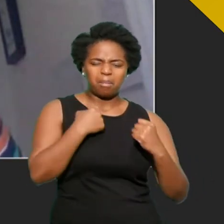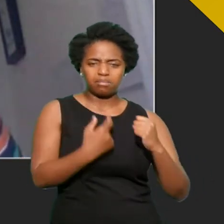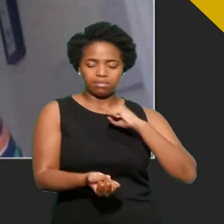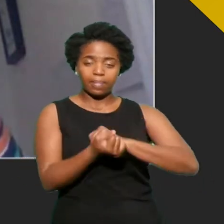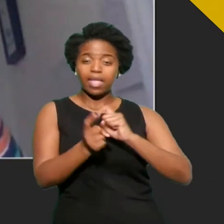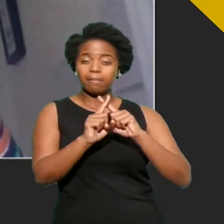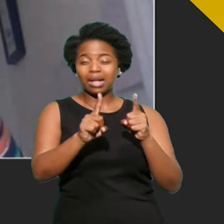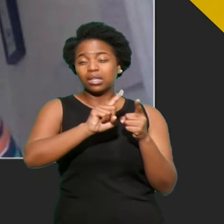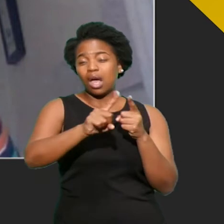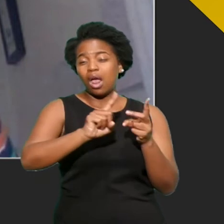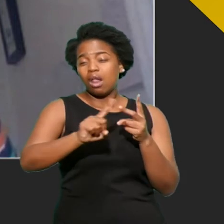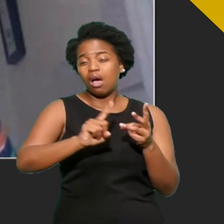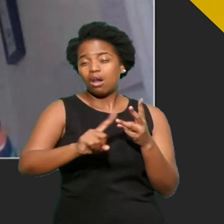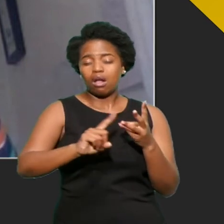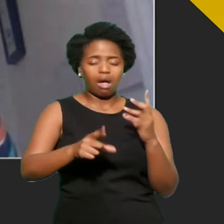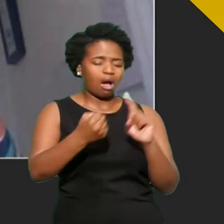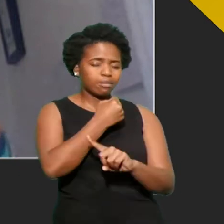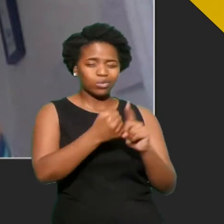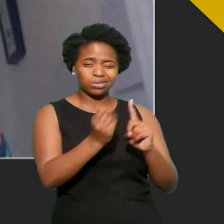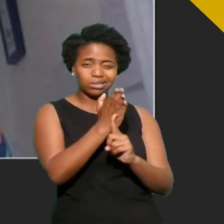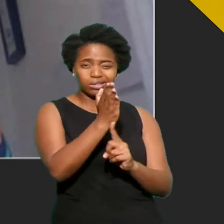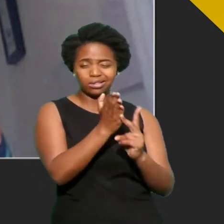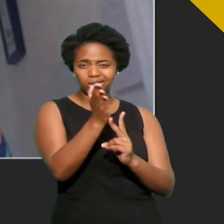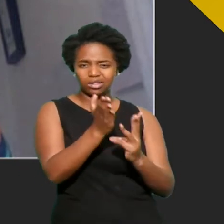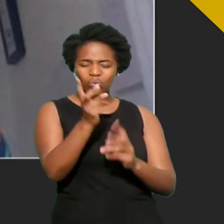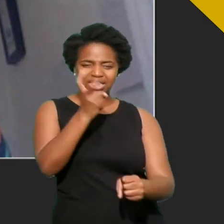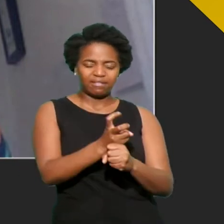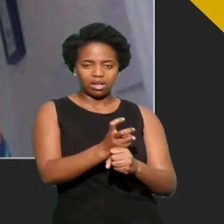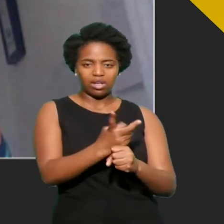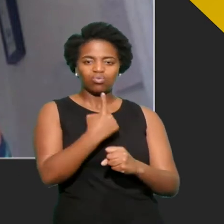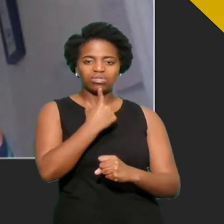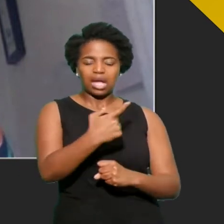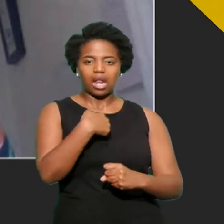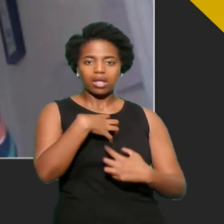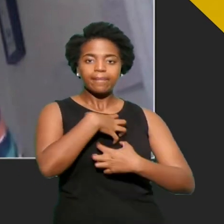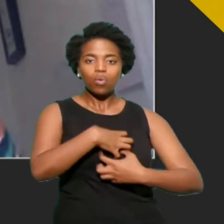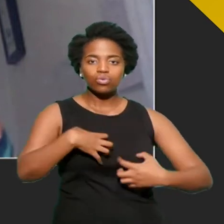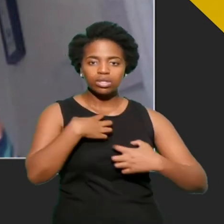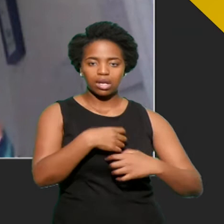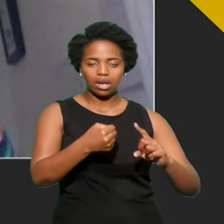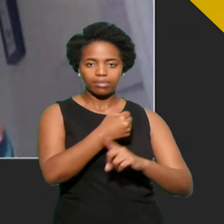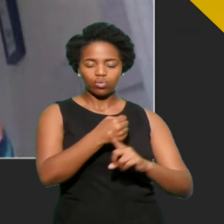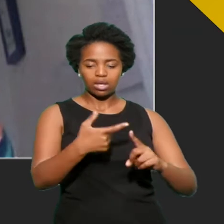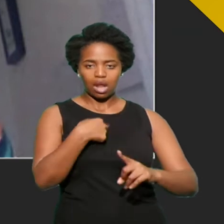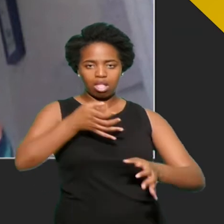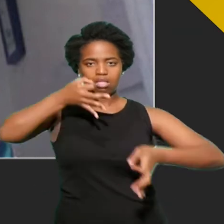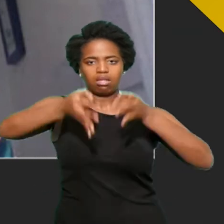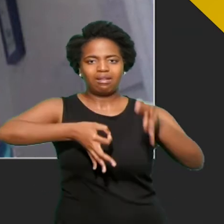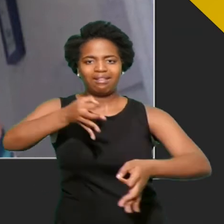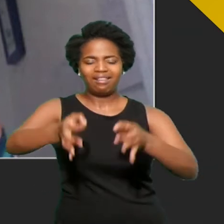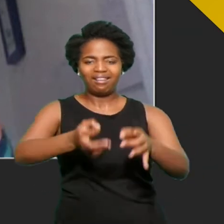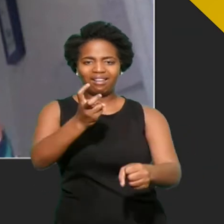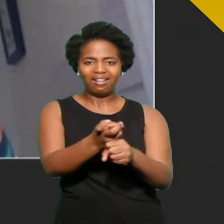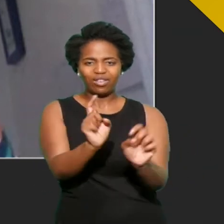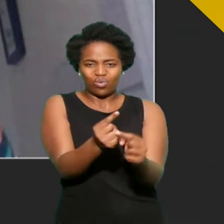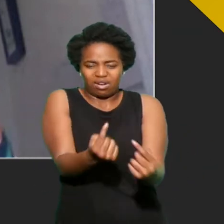there's violence that's happening that is very difficult to measure because even women themselves don't have a language to explain what is happening to them.